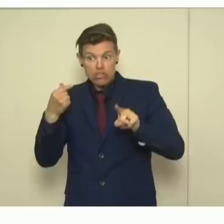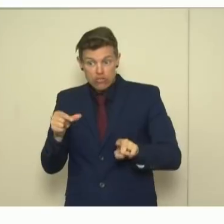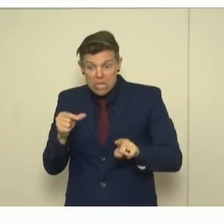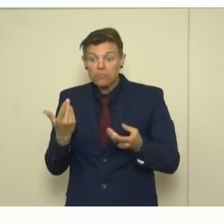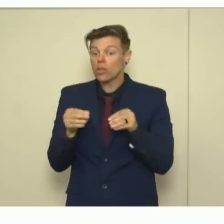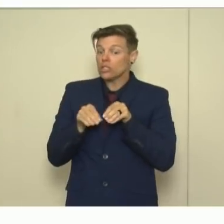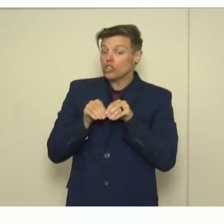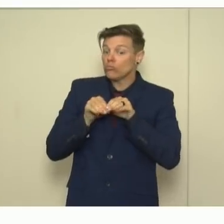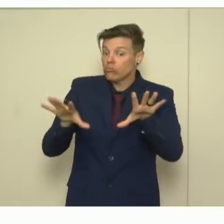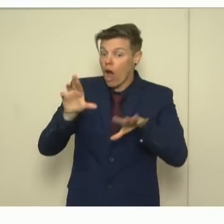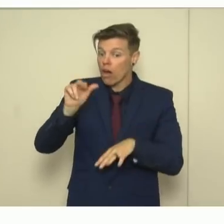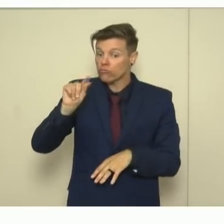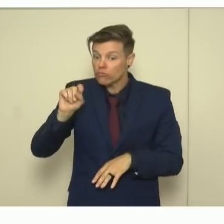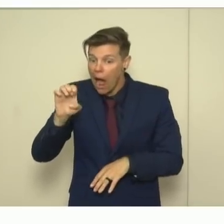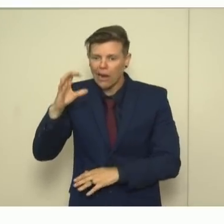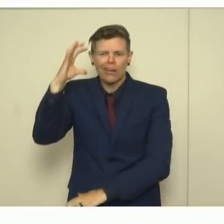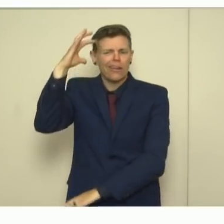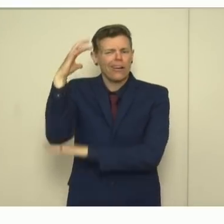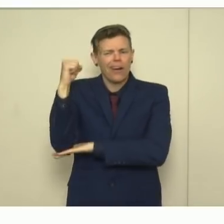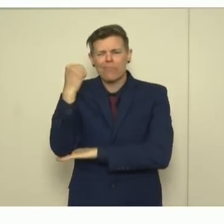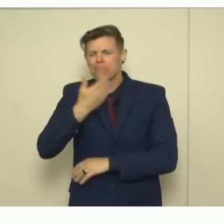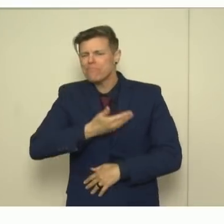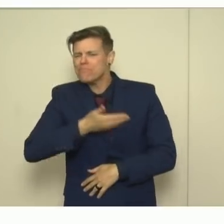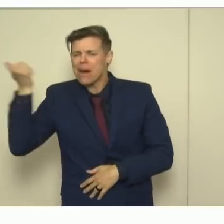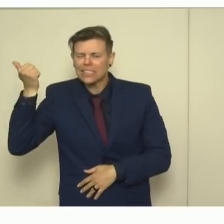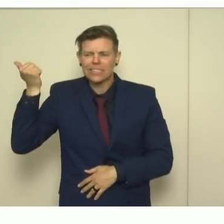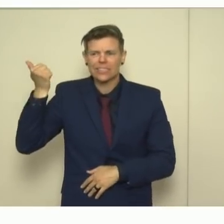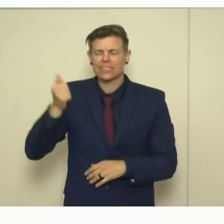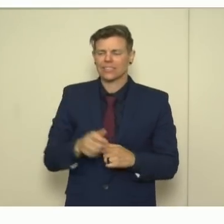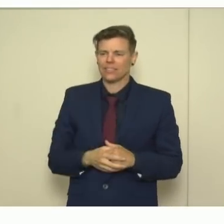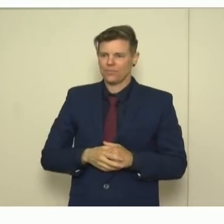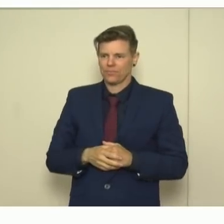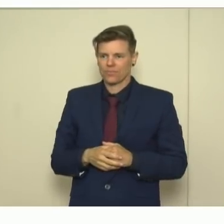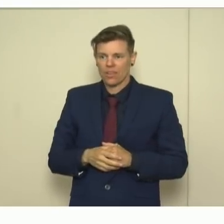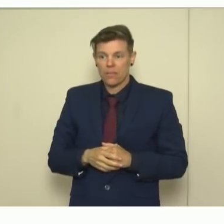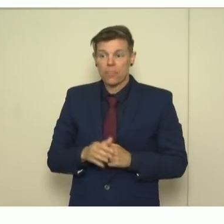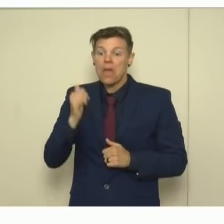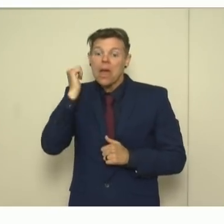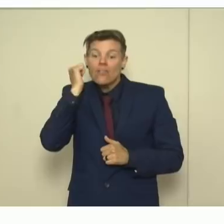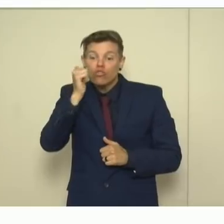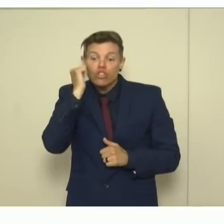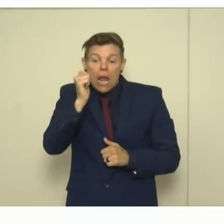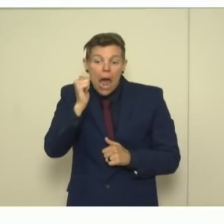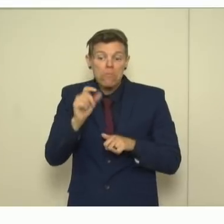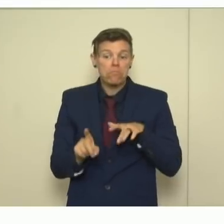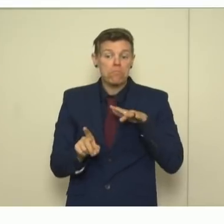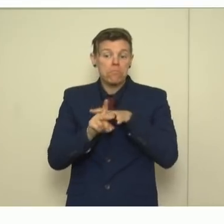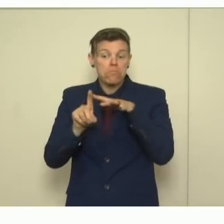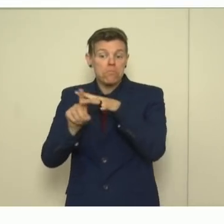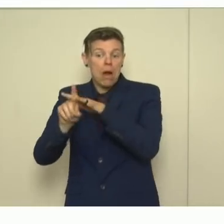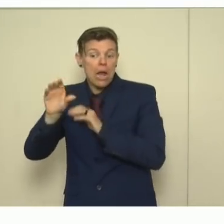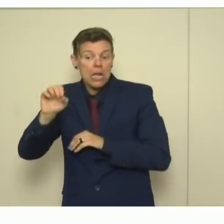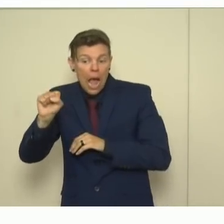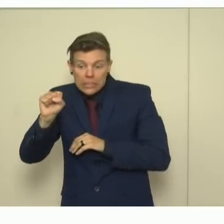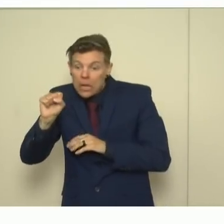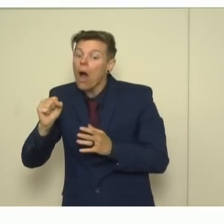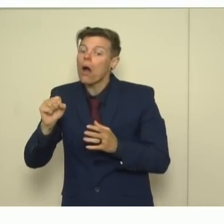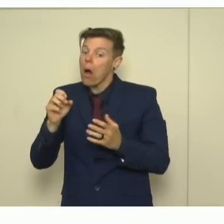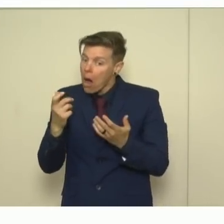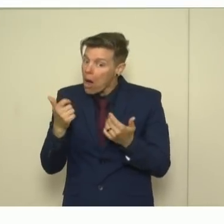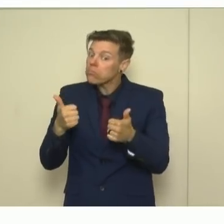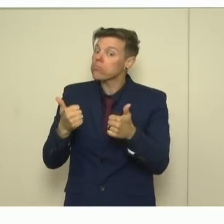low, daily cases doing very, very well, number of tests per day just below 5,000,